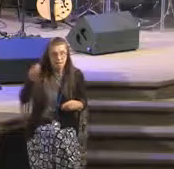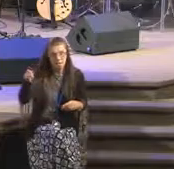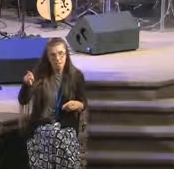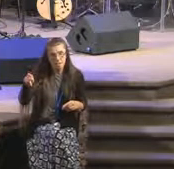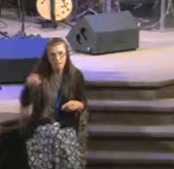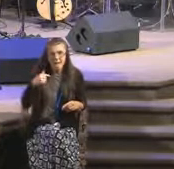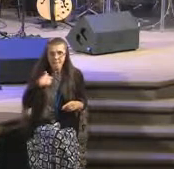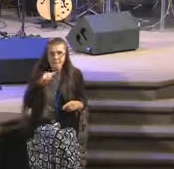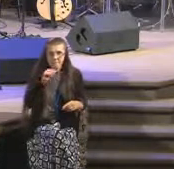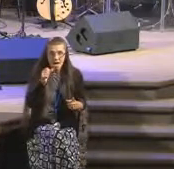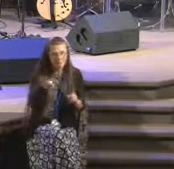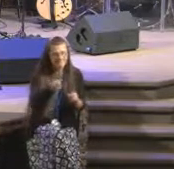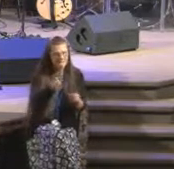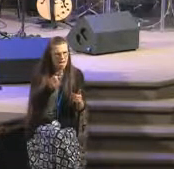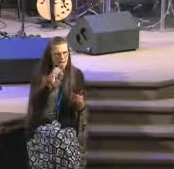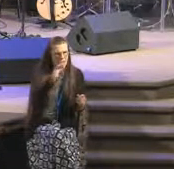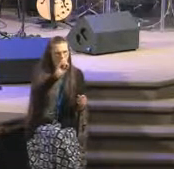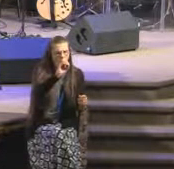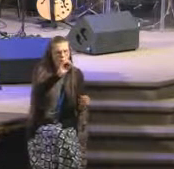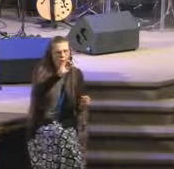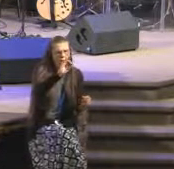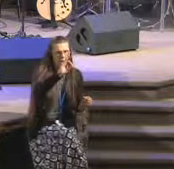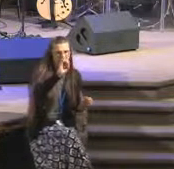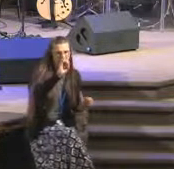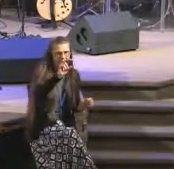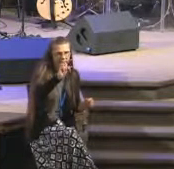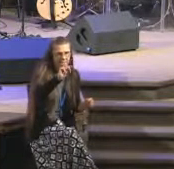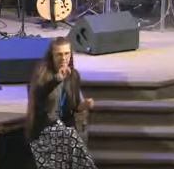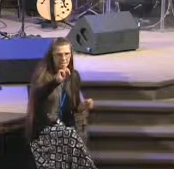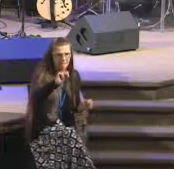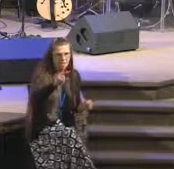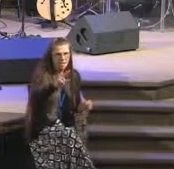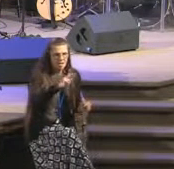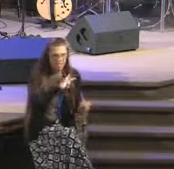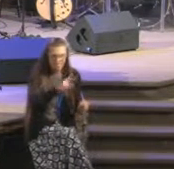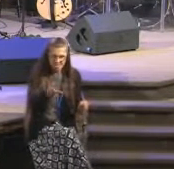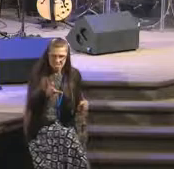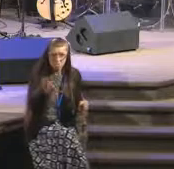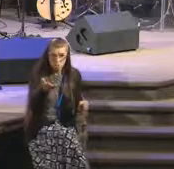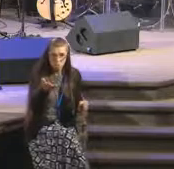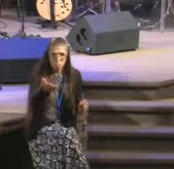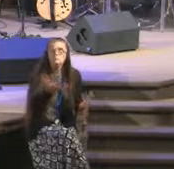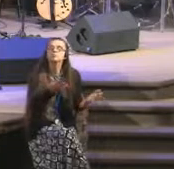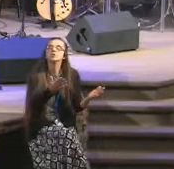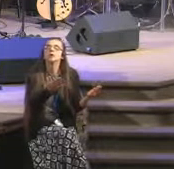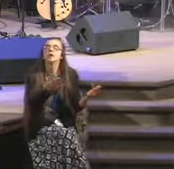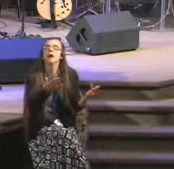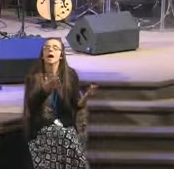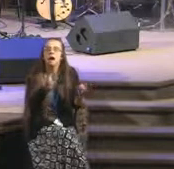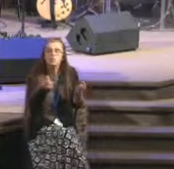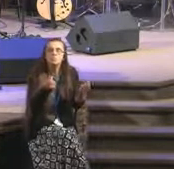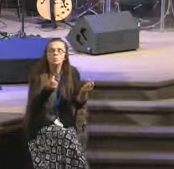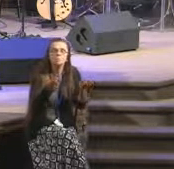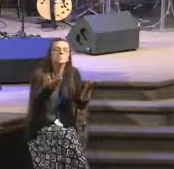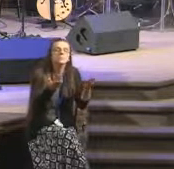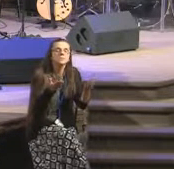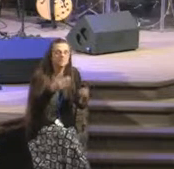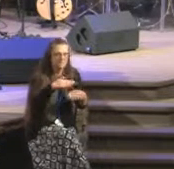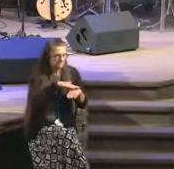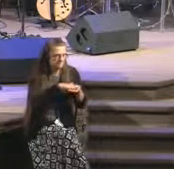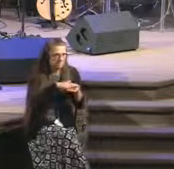haven't offended you, take a number and wait, because I'm going to do something eventually that rubs you the